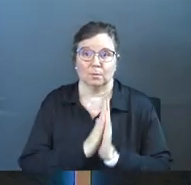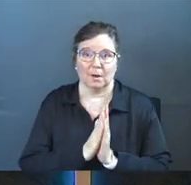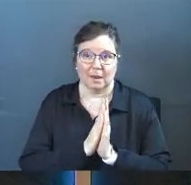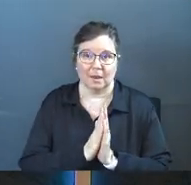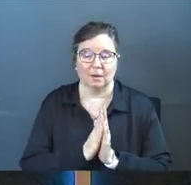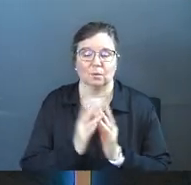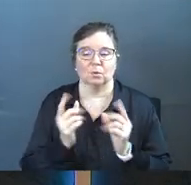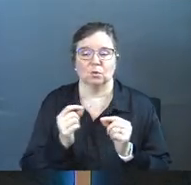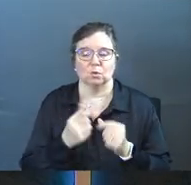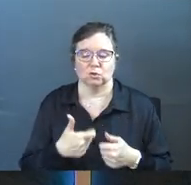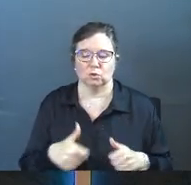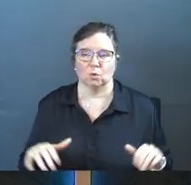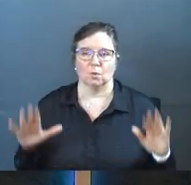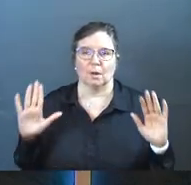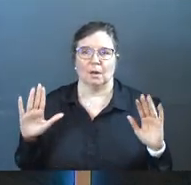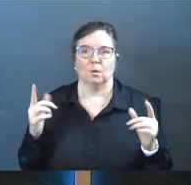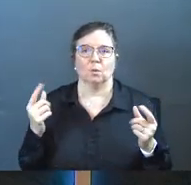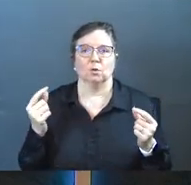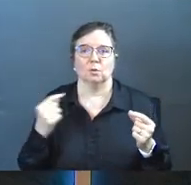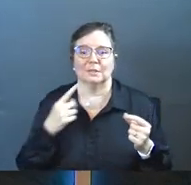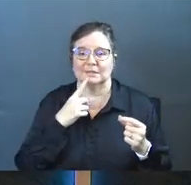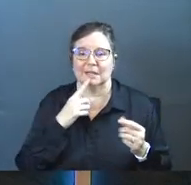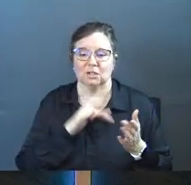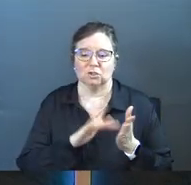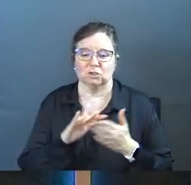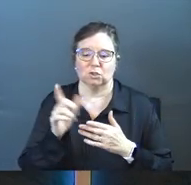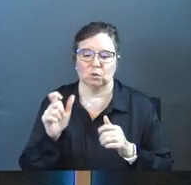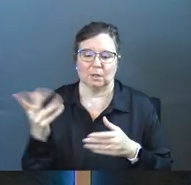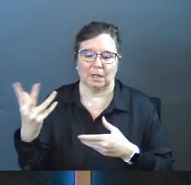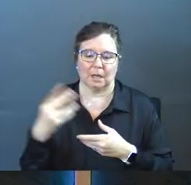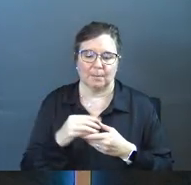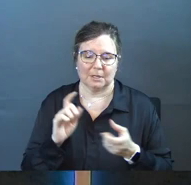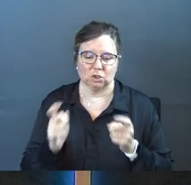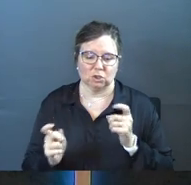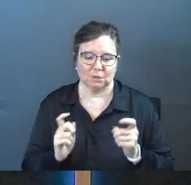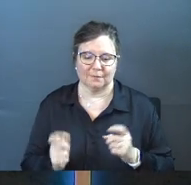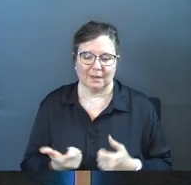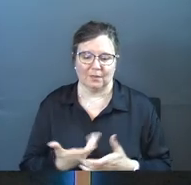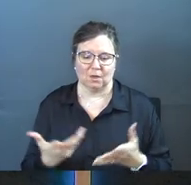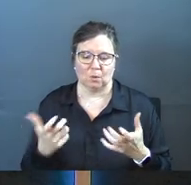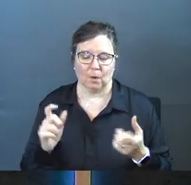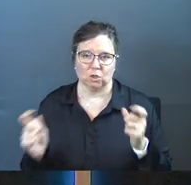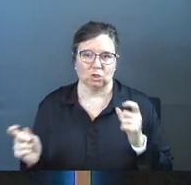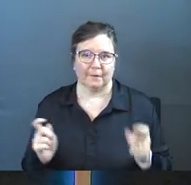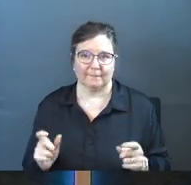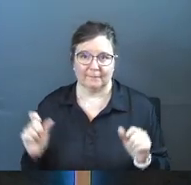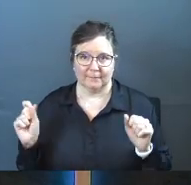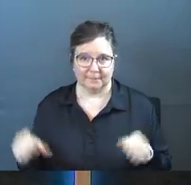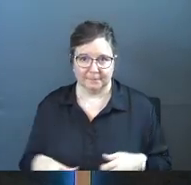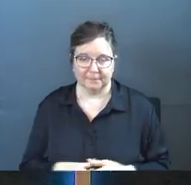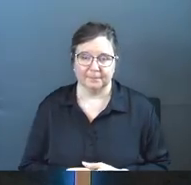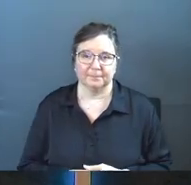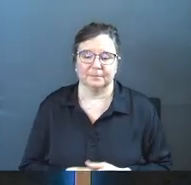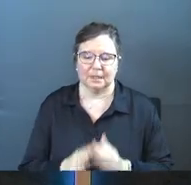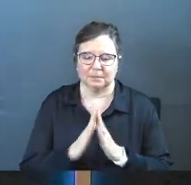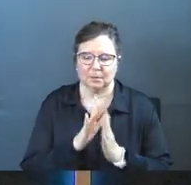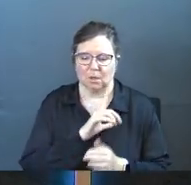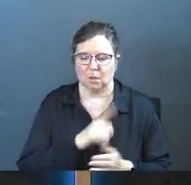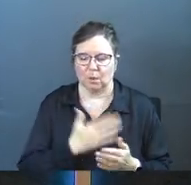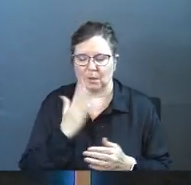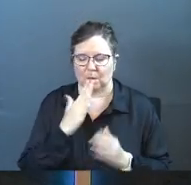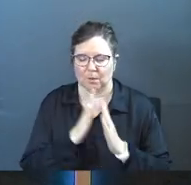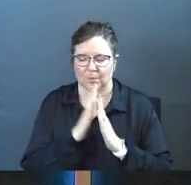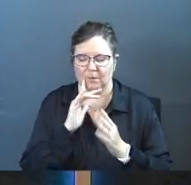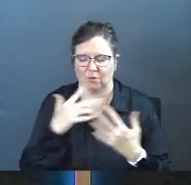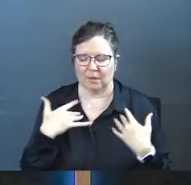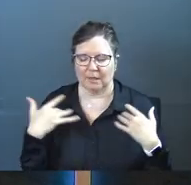pray. What we're going to do is surrender. What we're going to do is say, Jesus, you can come in and shift around anything you want to shift. Let's pray. Lord God, we